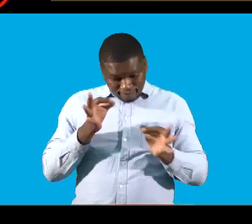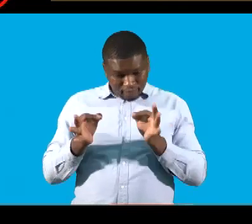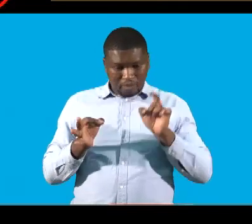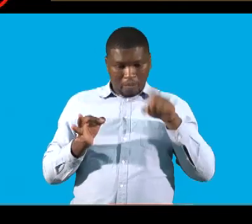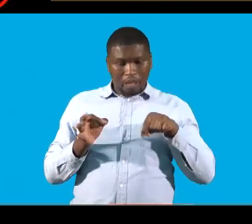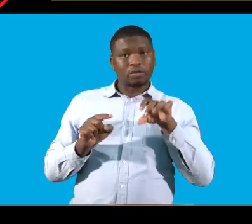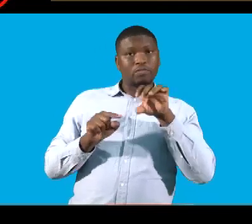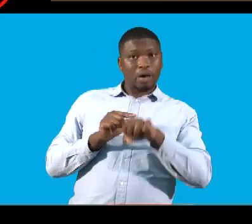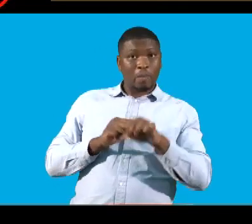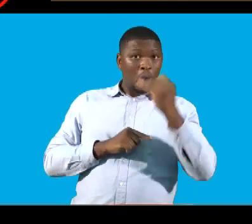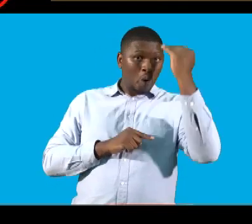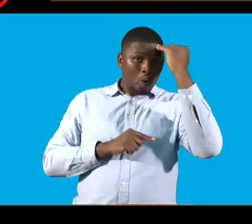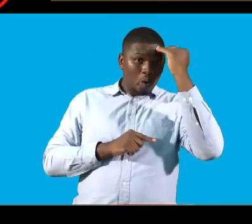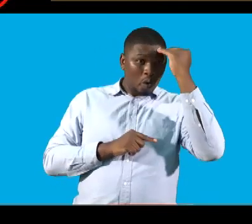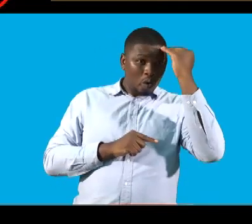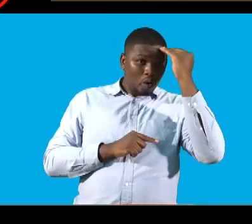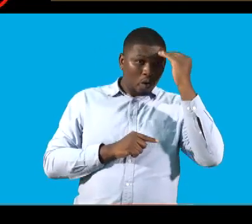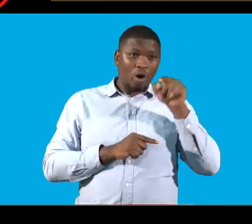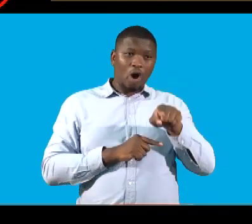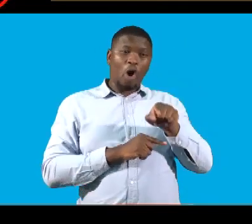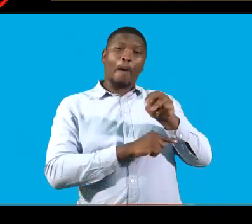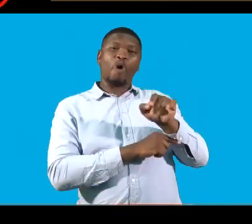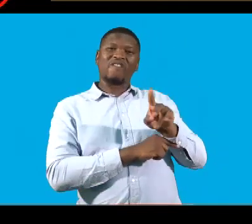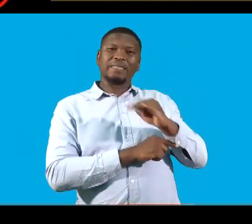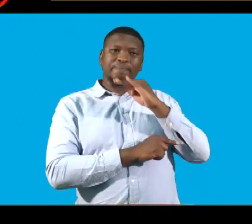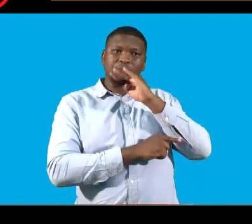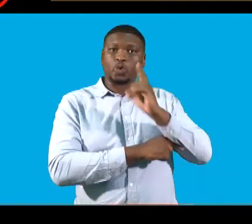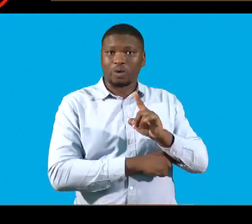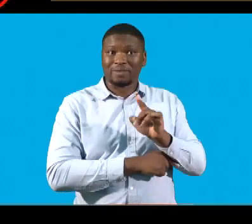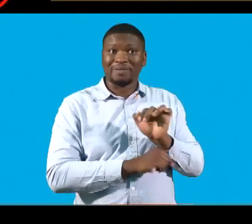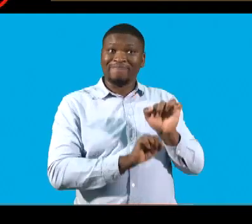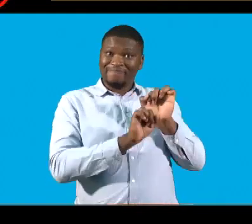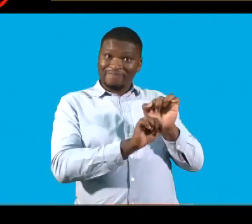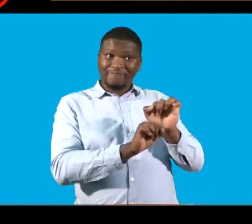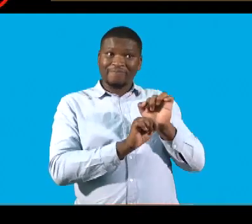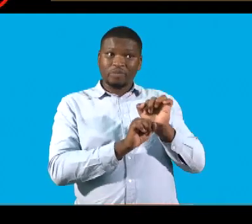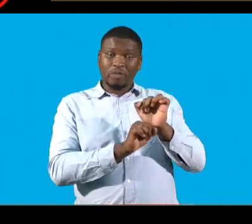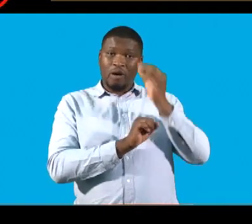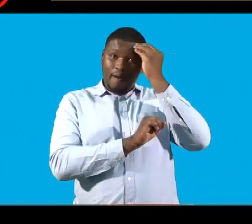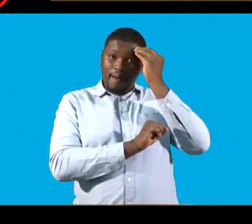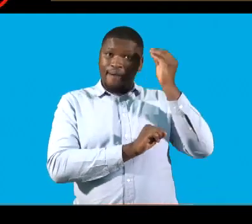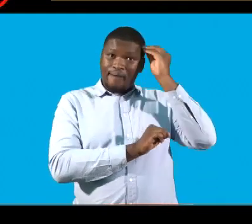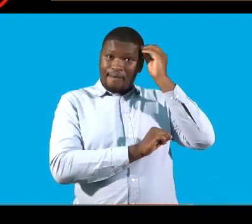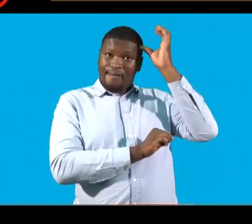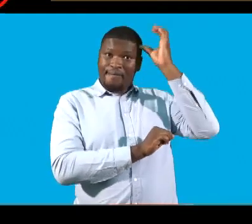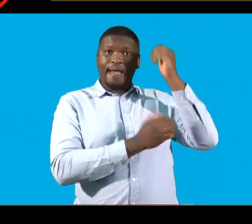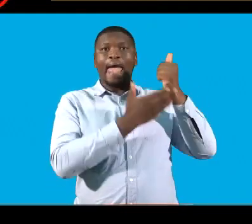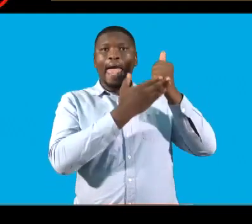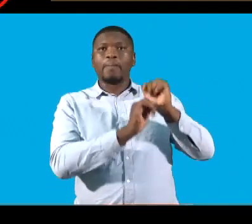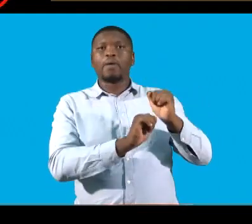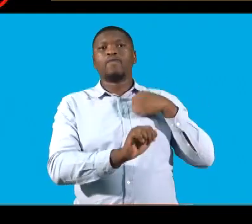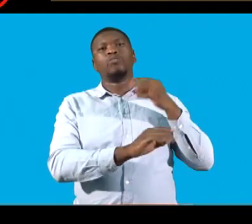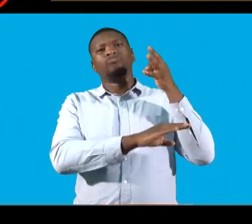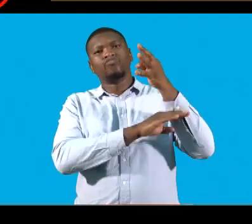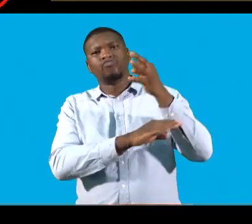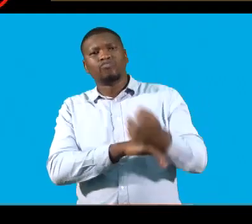the novel, you should have known, or you should know what anthropomorphizing is. This knowledge prepares him for